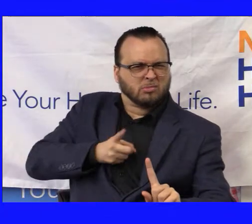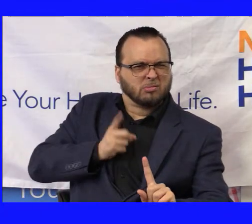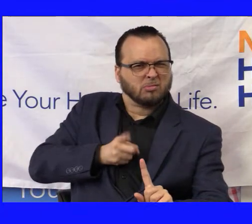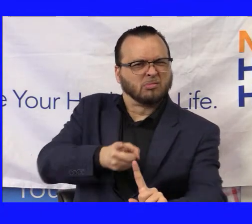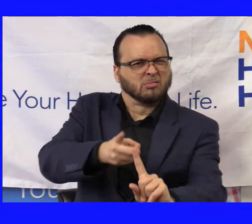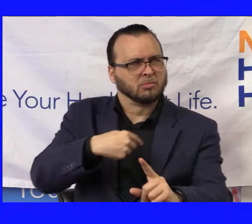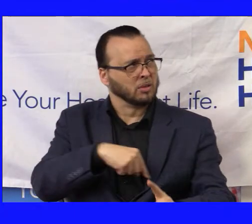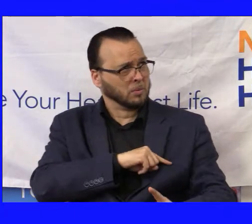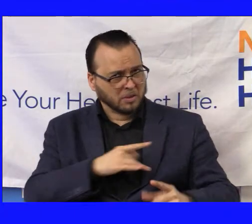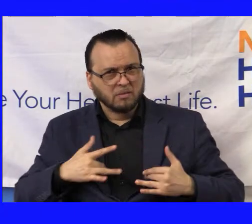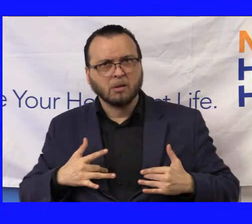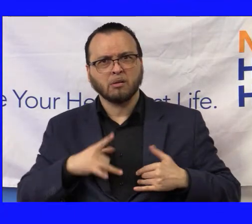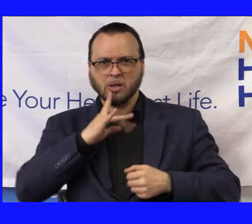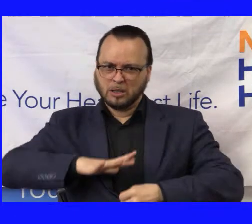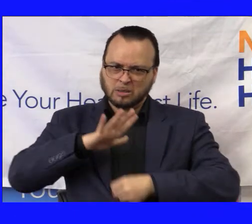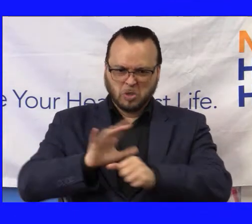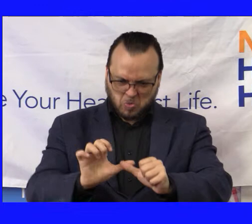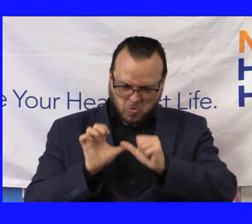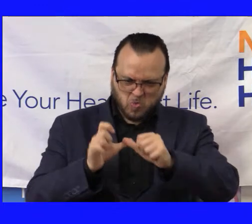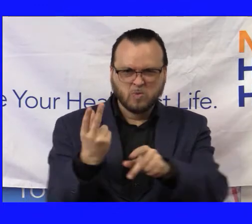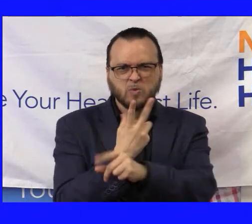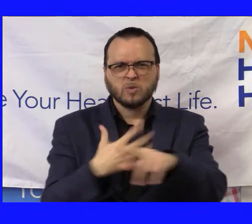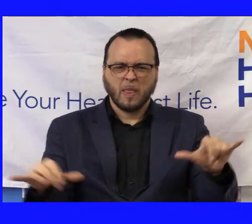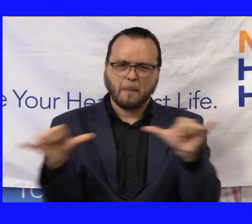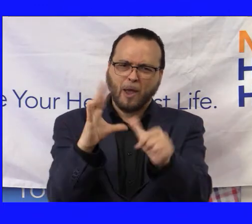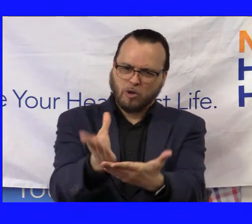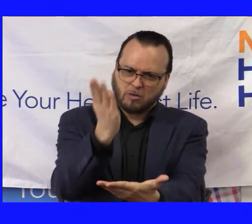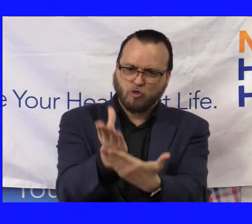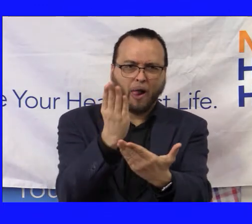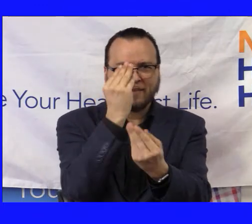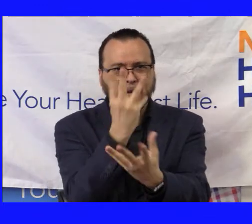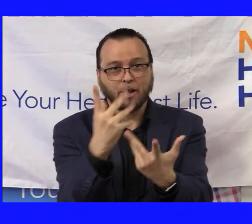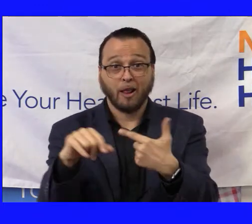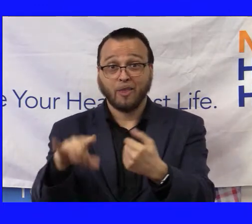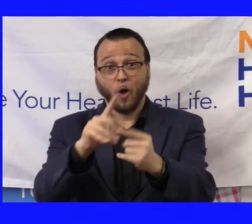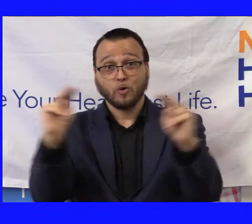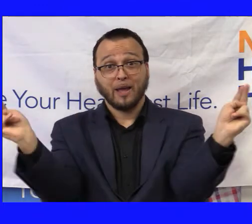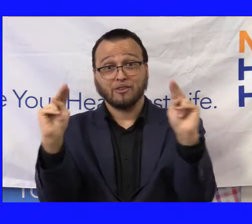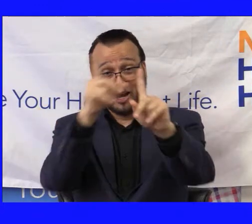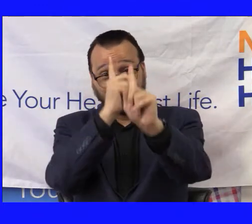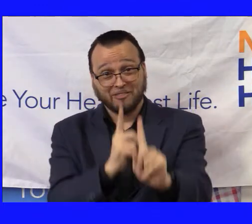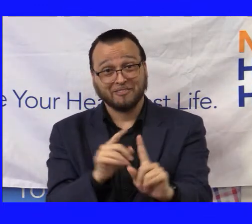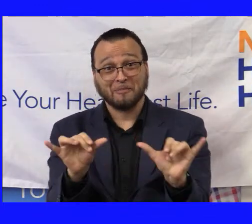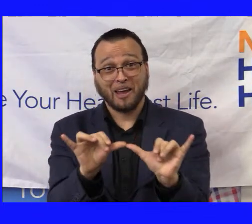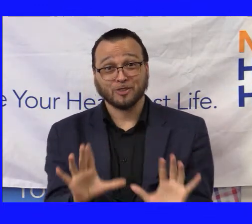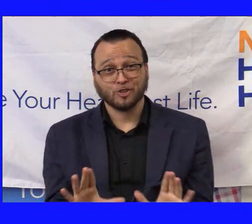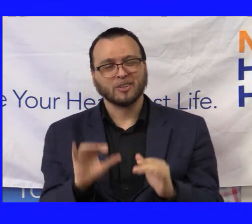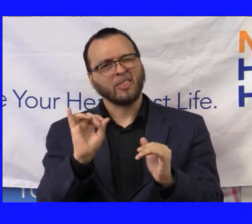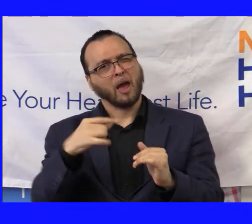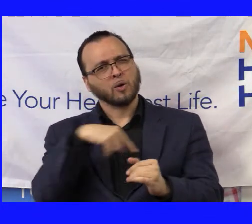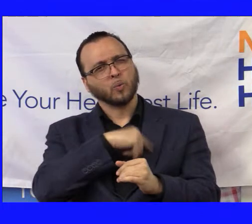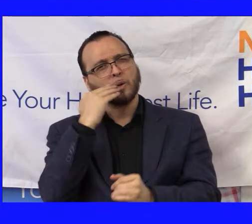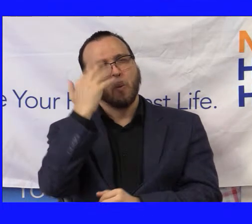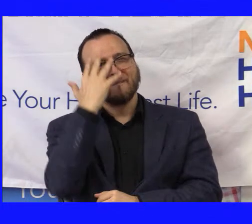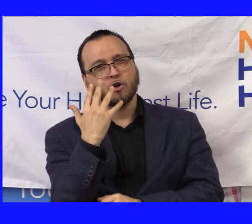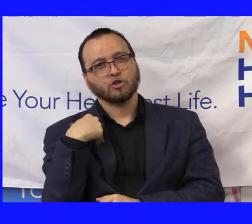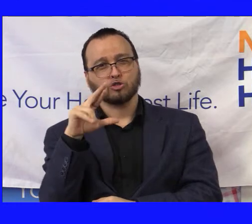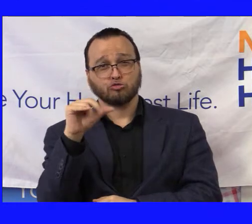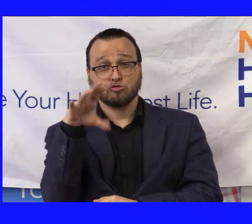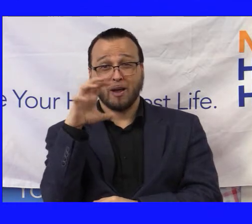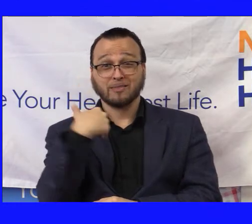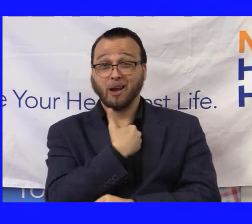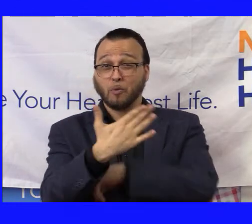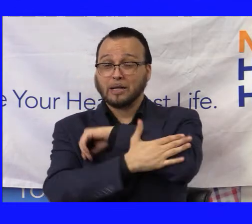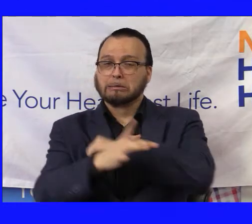us to using the most empirically relevant data, such as those objective measures. We know that unfortunately race in our country does